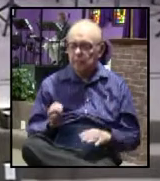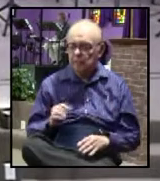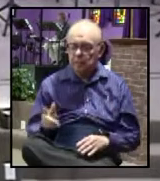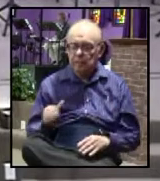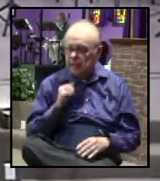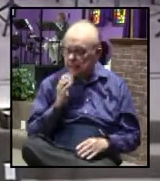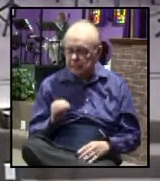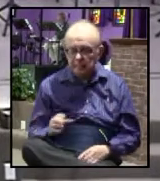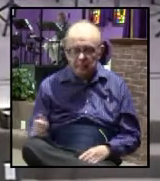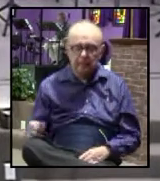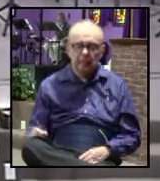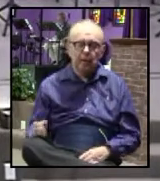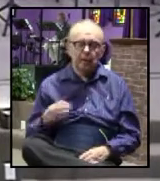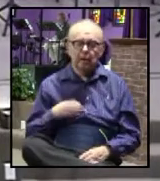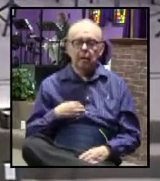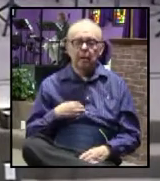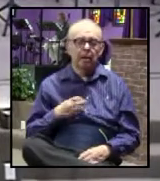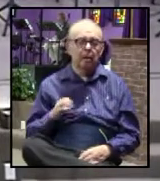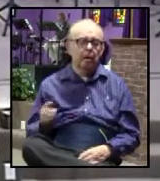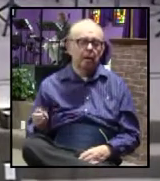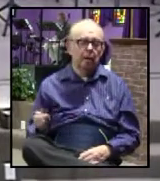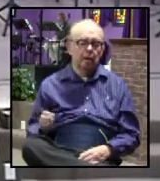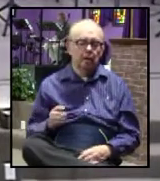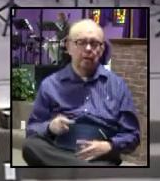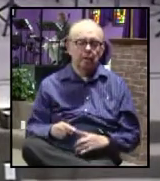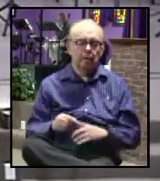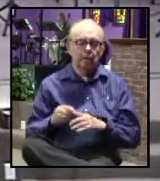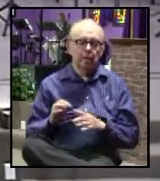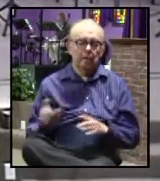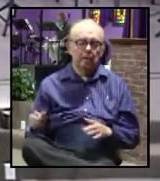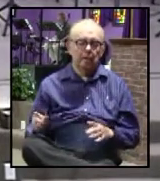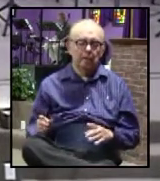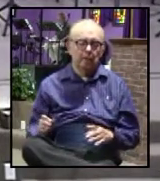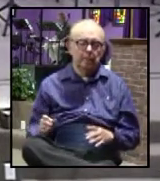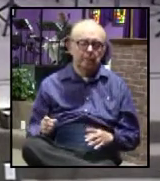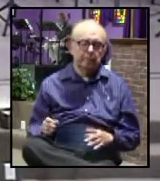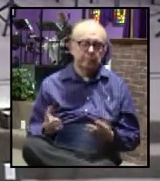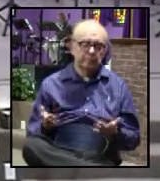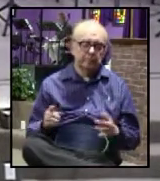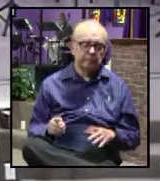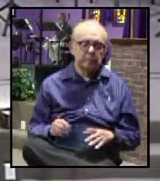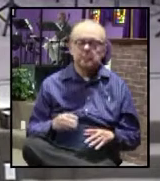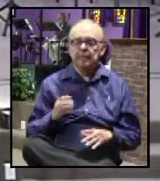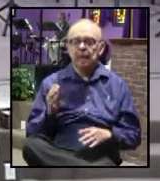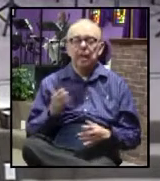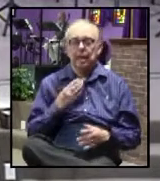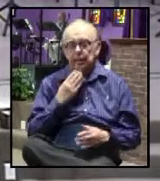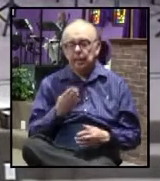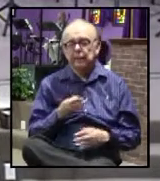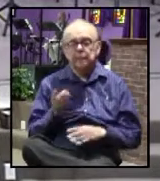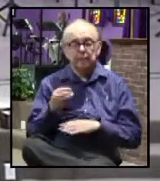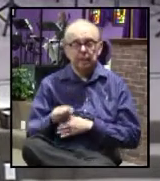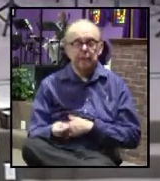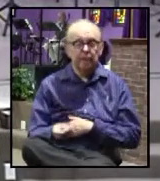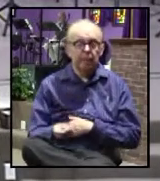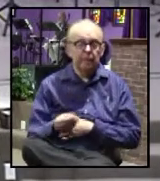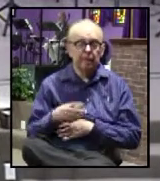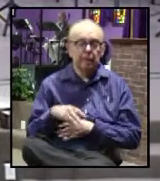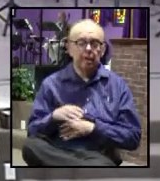a meal. You know, like we have meals at times, but there are special meals in our lives, right? We have a special meal when? Thanksgiving?